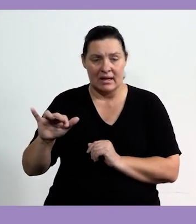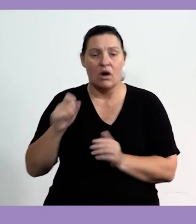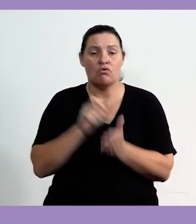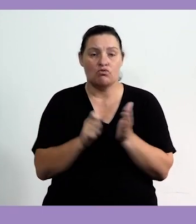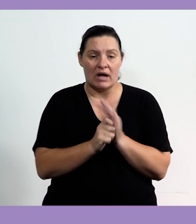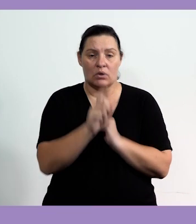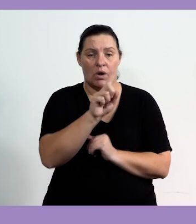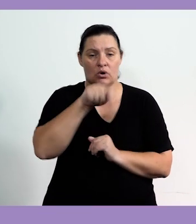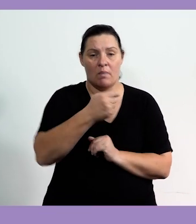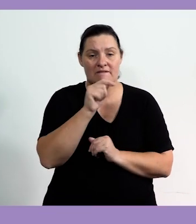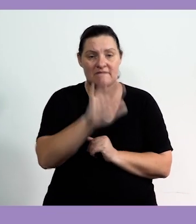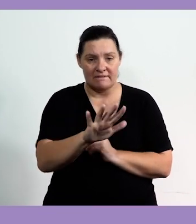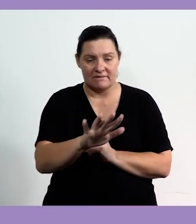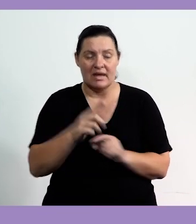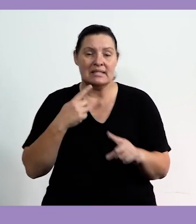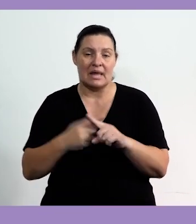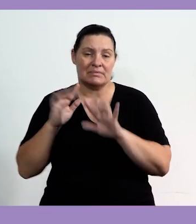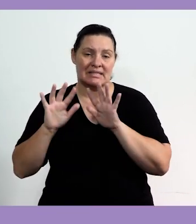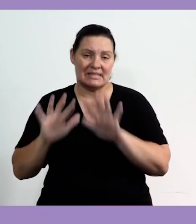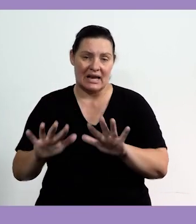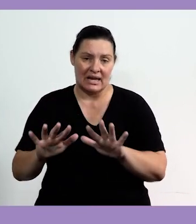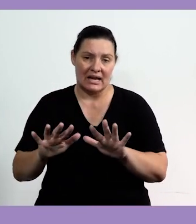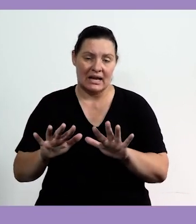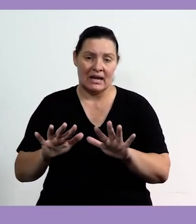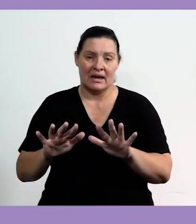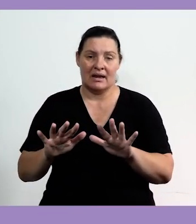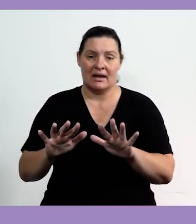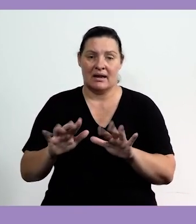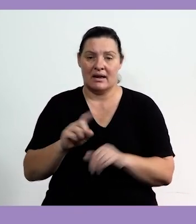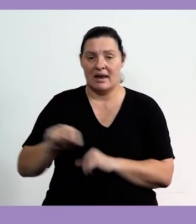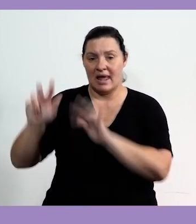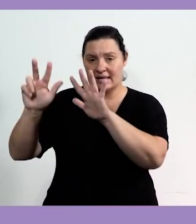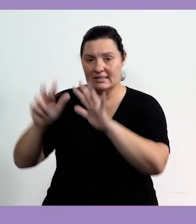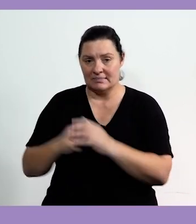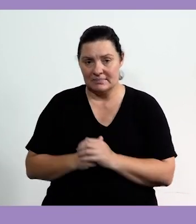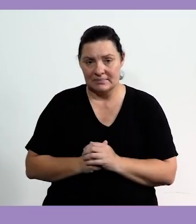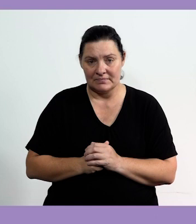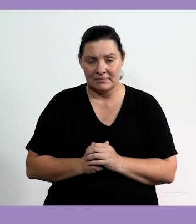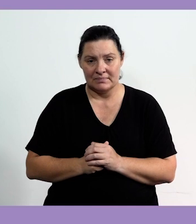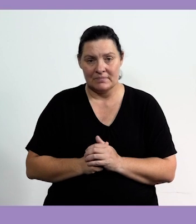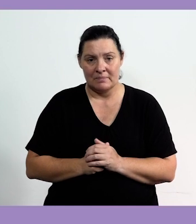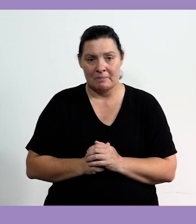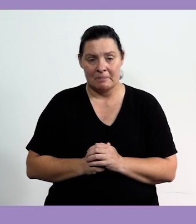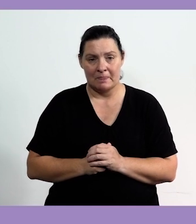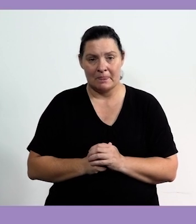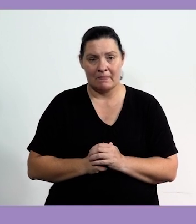150 million, which can be written as 1,5 multiplied by 10 to the exponent 8.